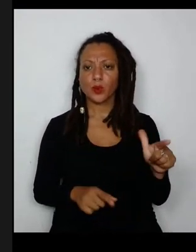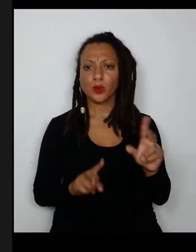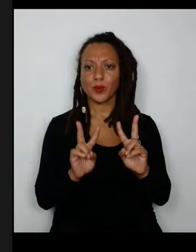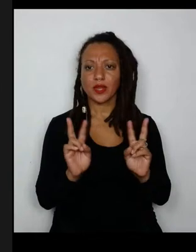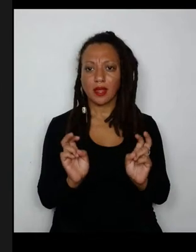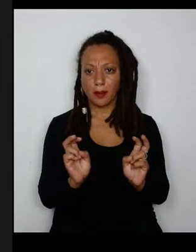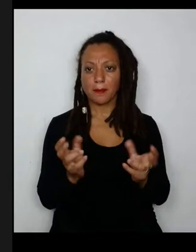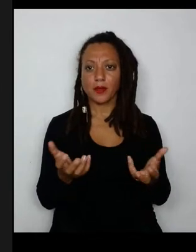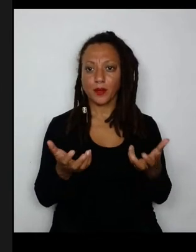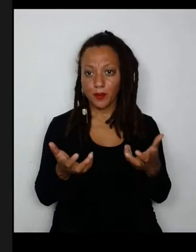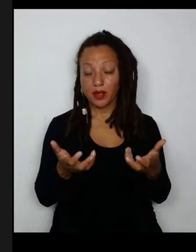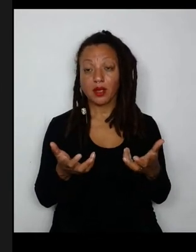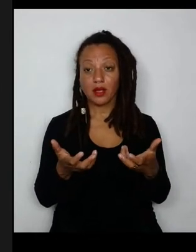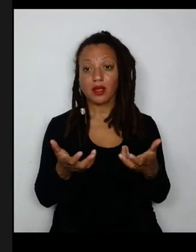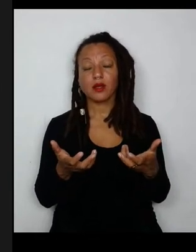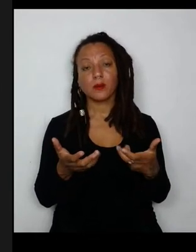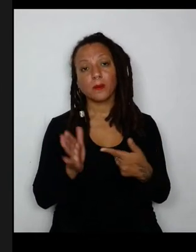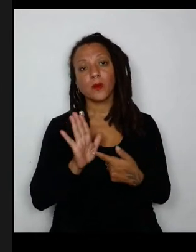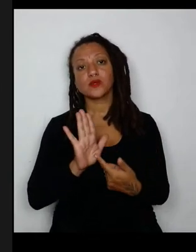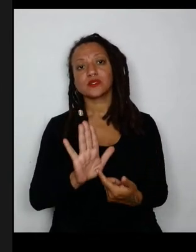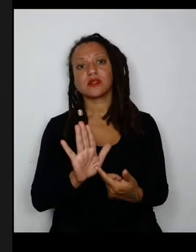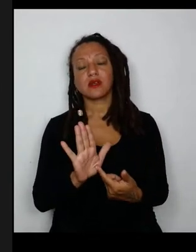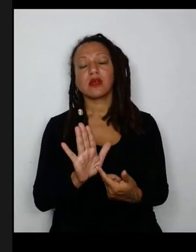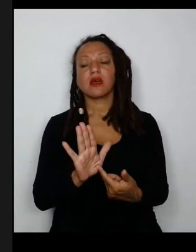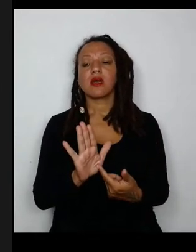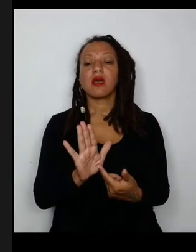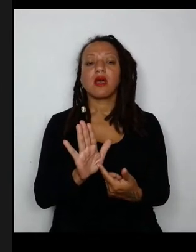we also have a question here